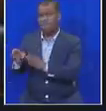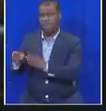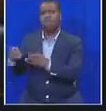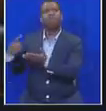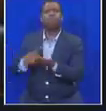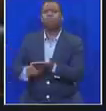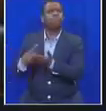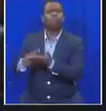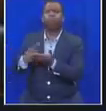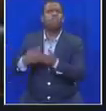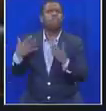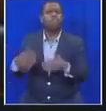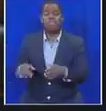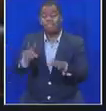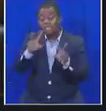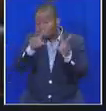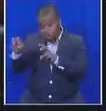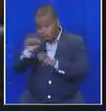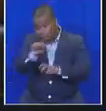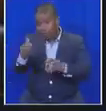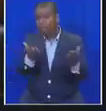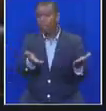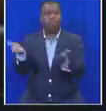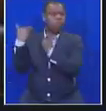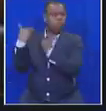been settled. And therefore, honorable members,